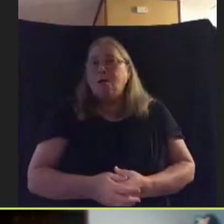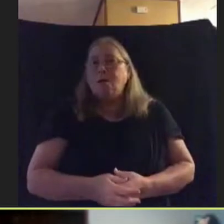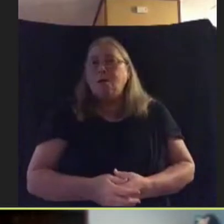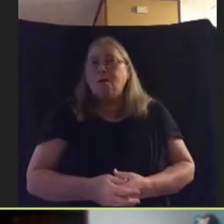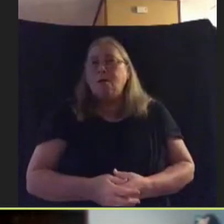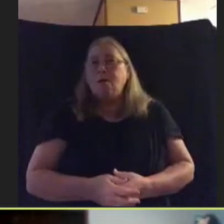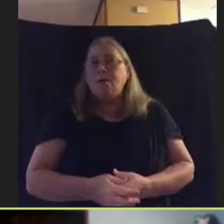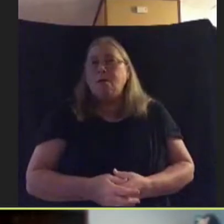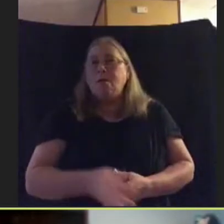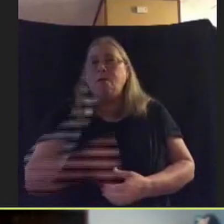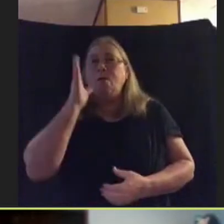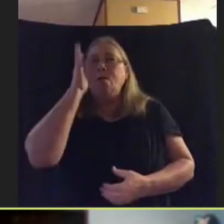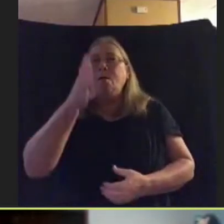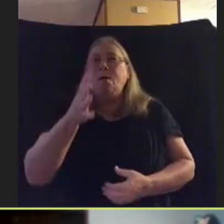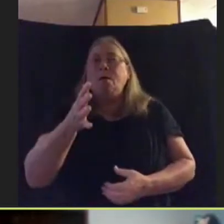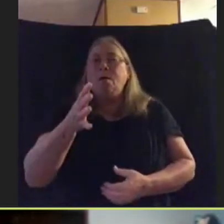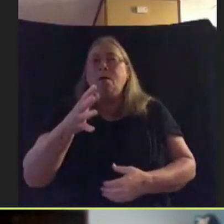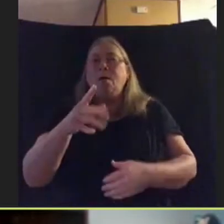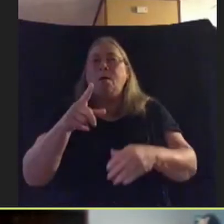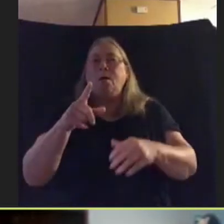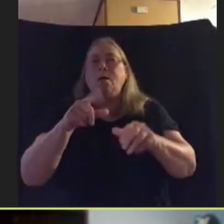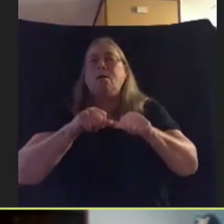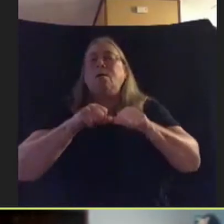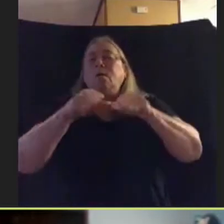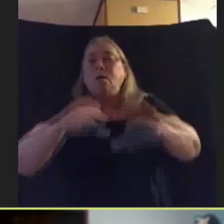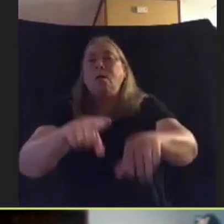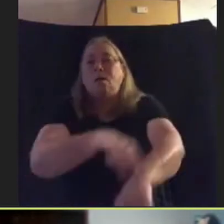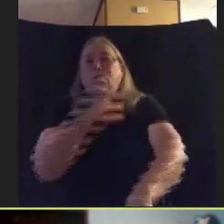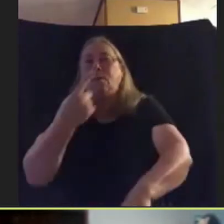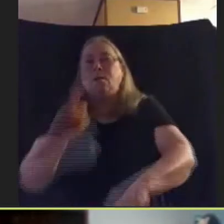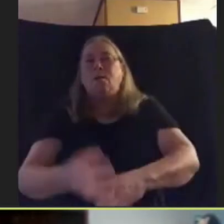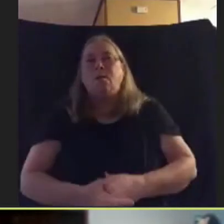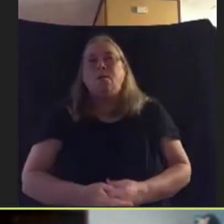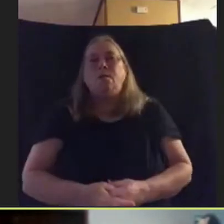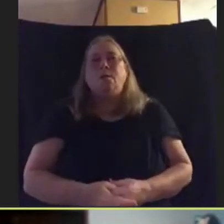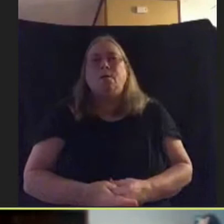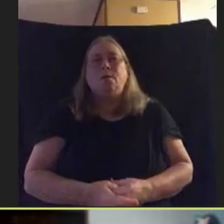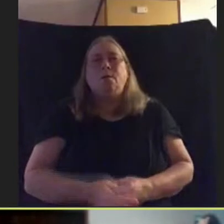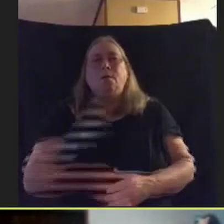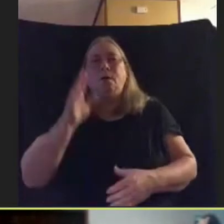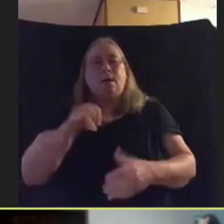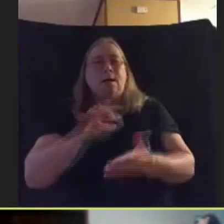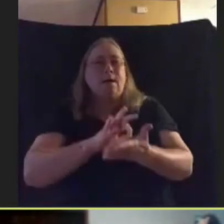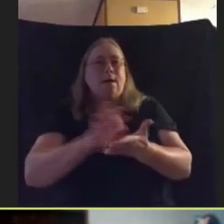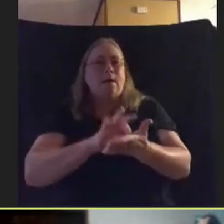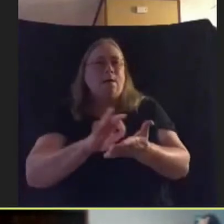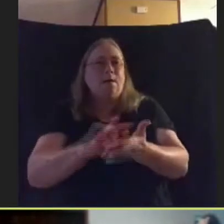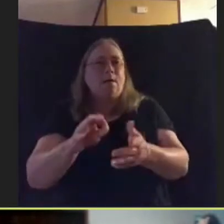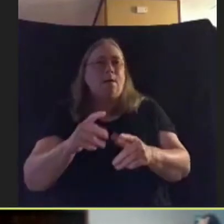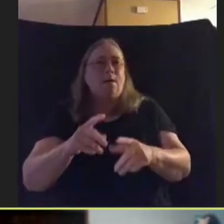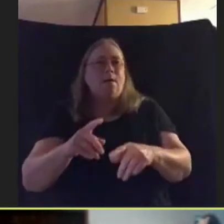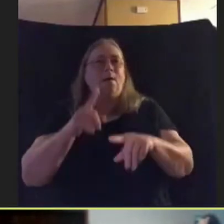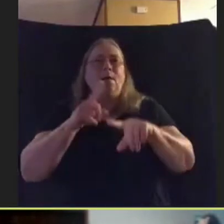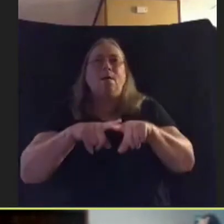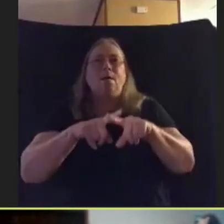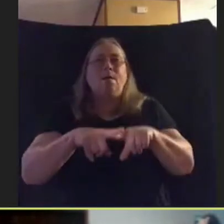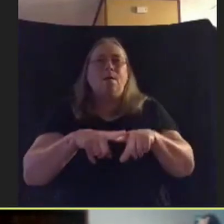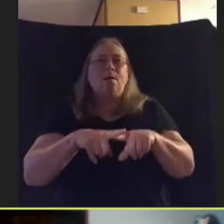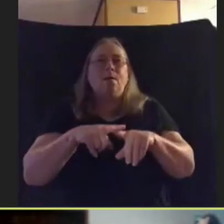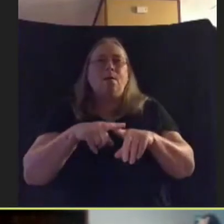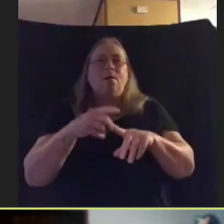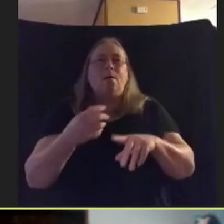a long-term trend. That's going to depend upon case counts. That's going to depend on the case